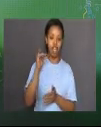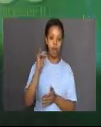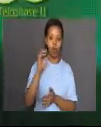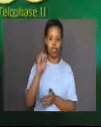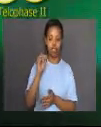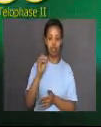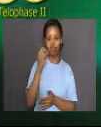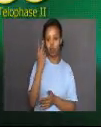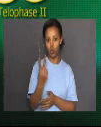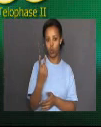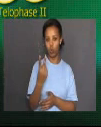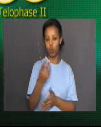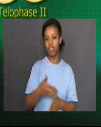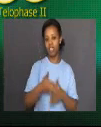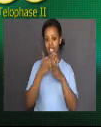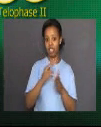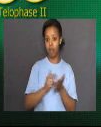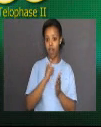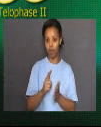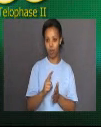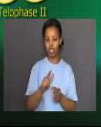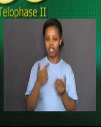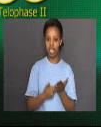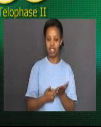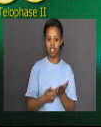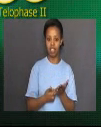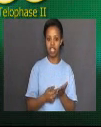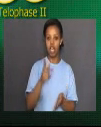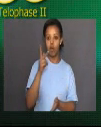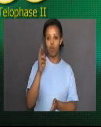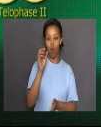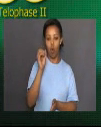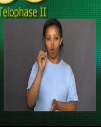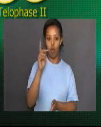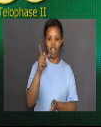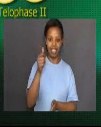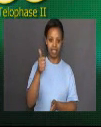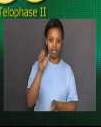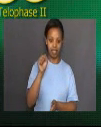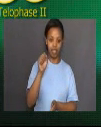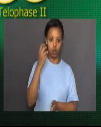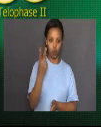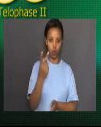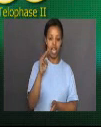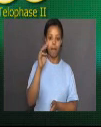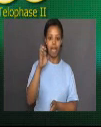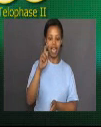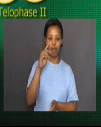II. In order, they are prophase II, metaphase